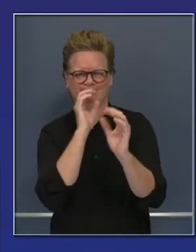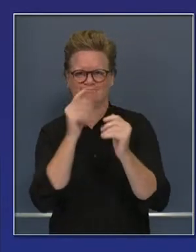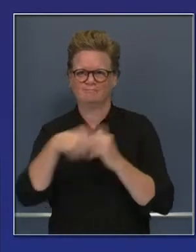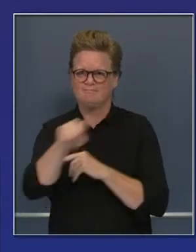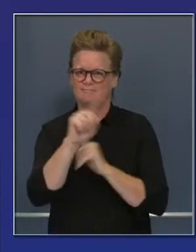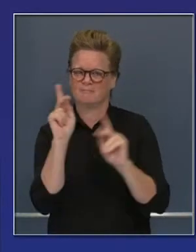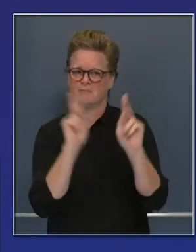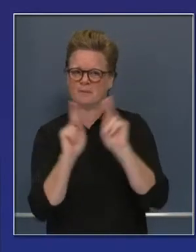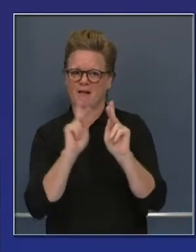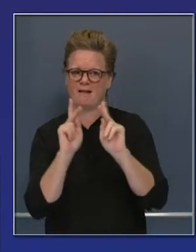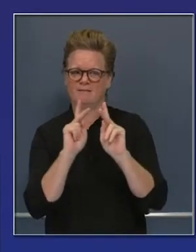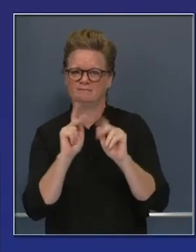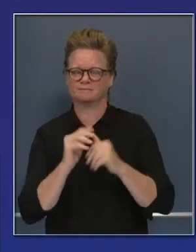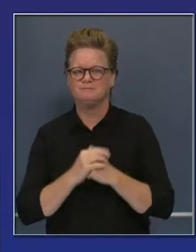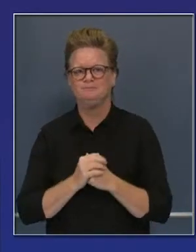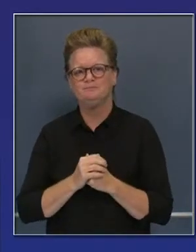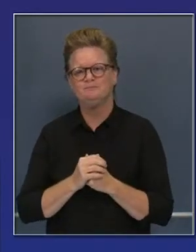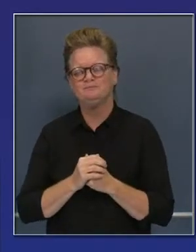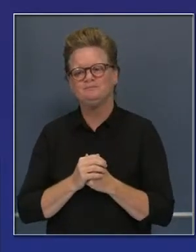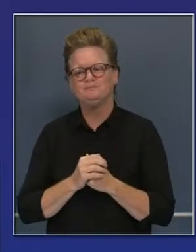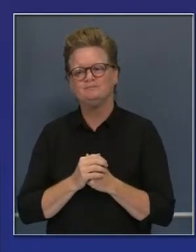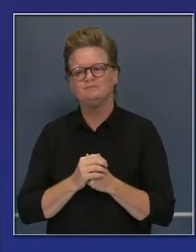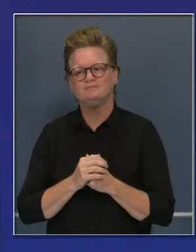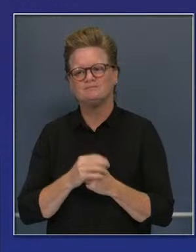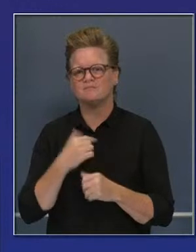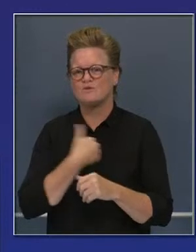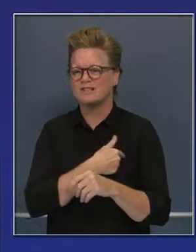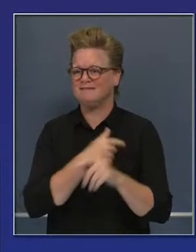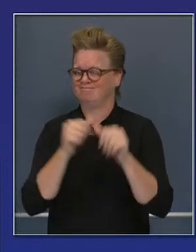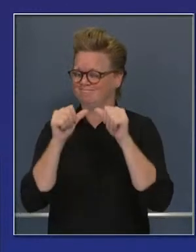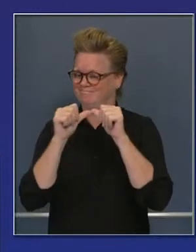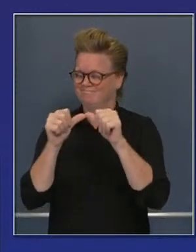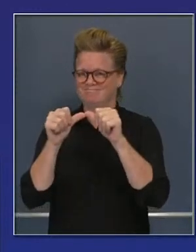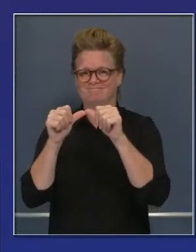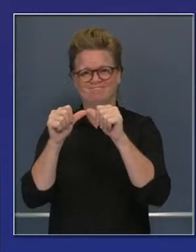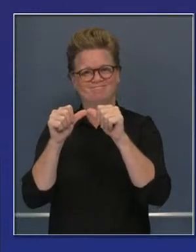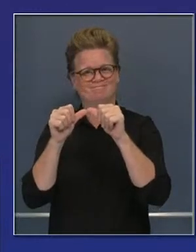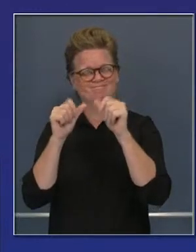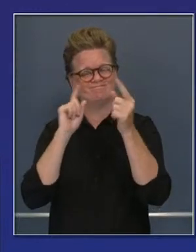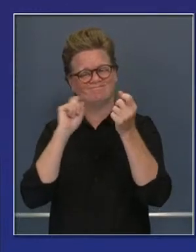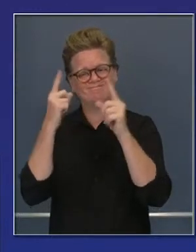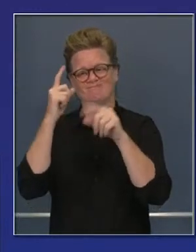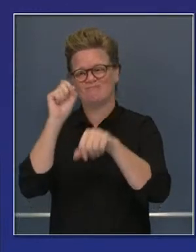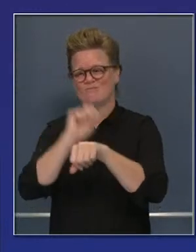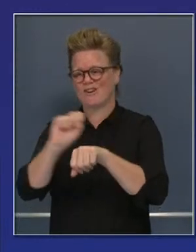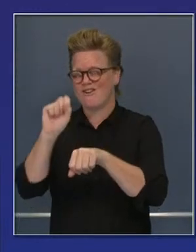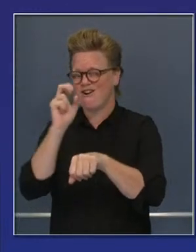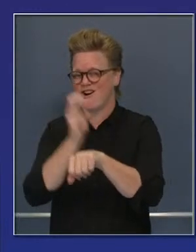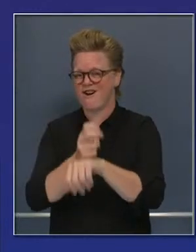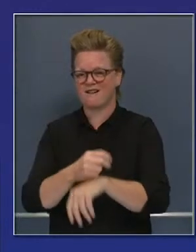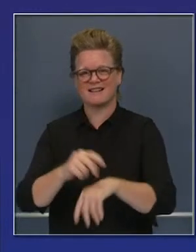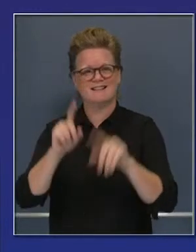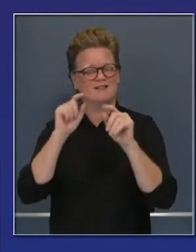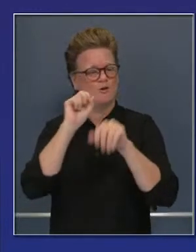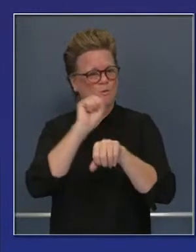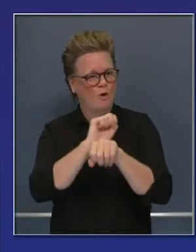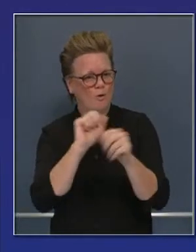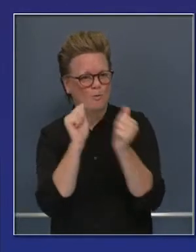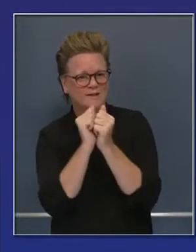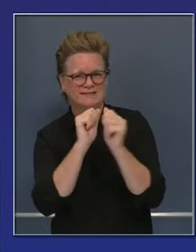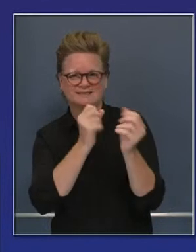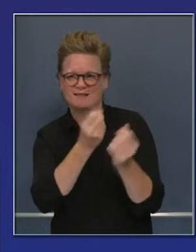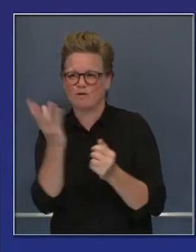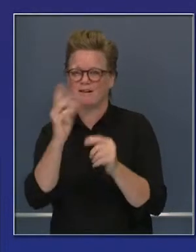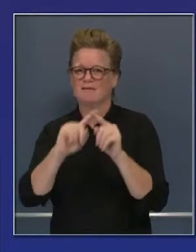to the governor, we are continuing to work with a number of people at the county level and broad sets of experts